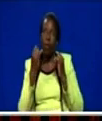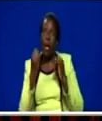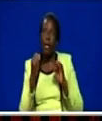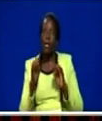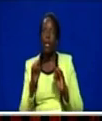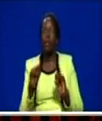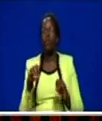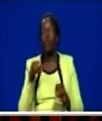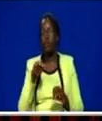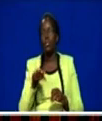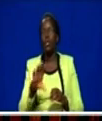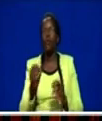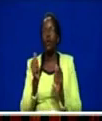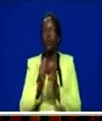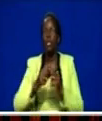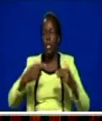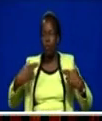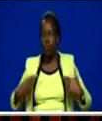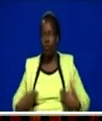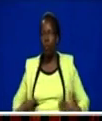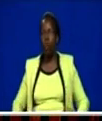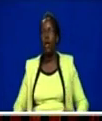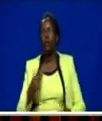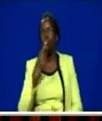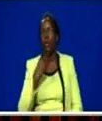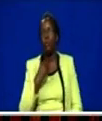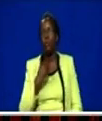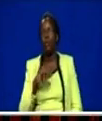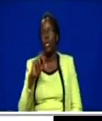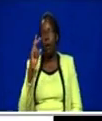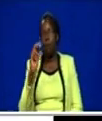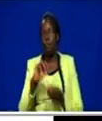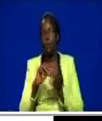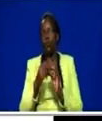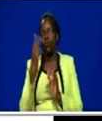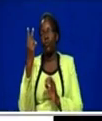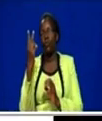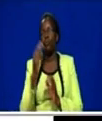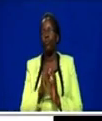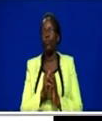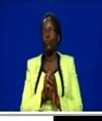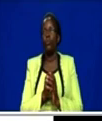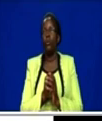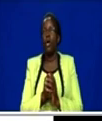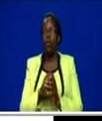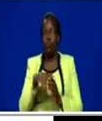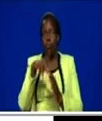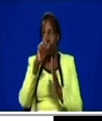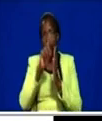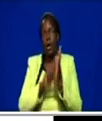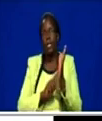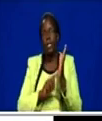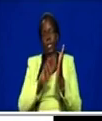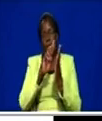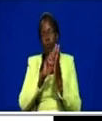human wants? Now, the other thing that we need to look at is what is required. So